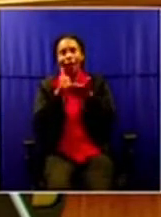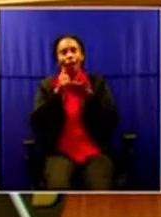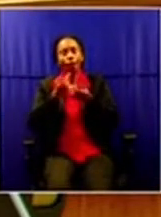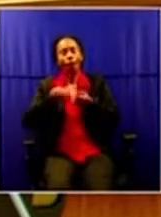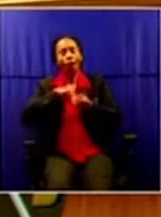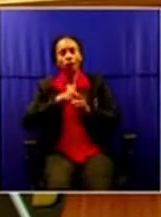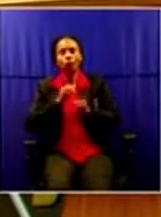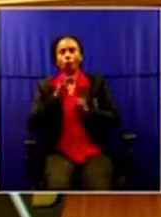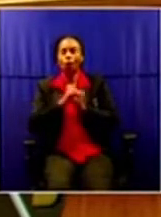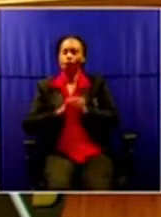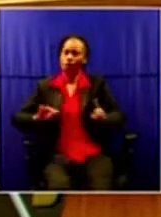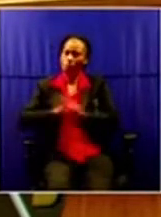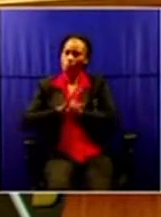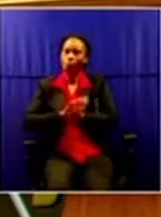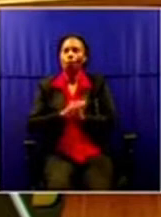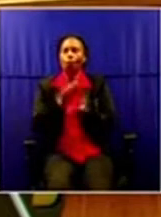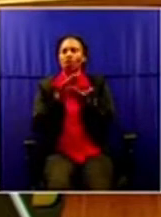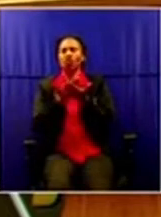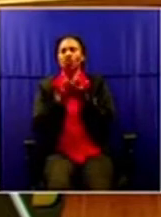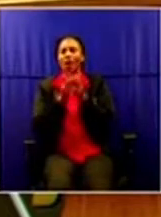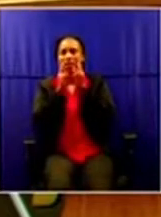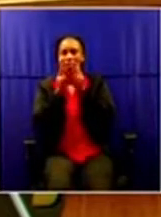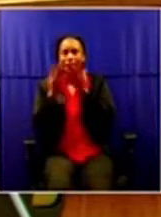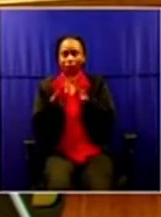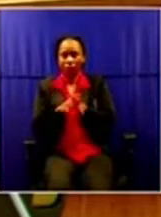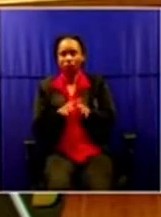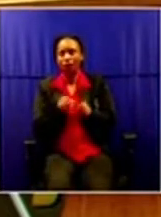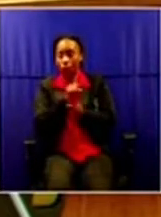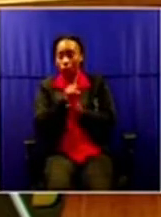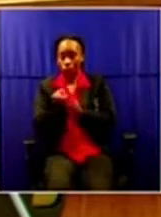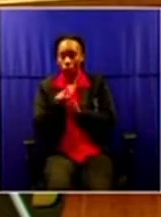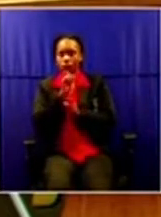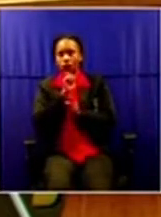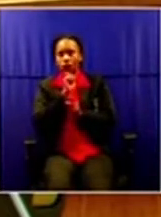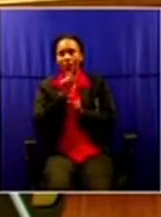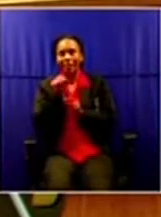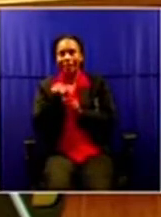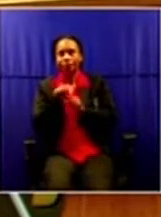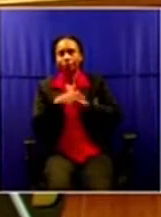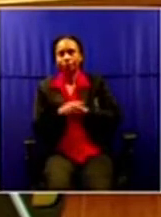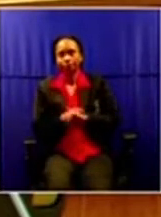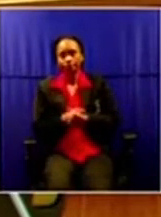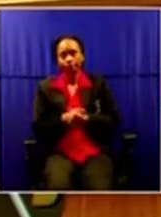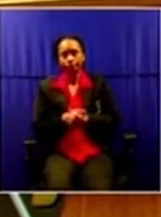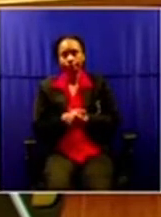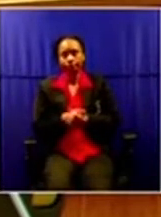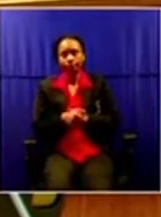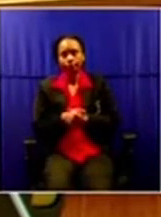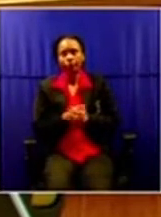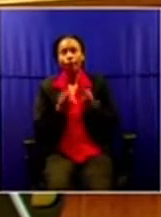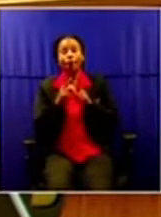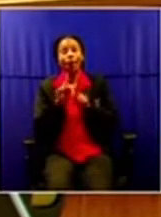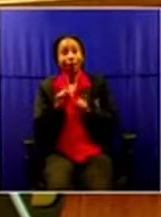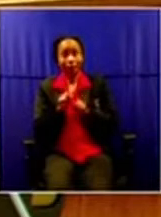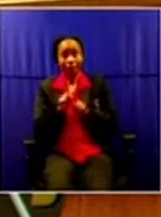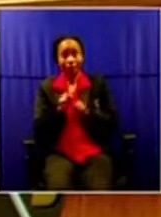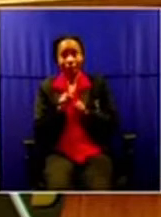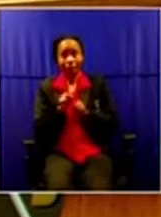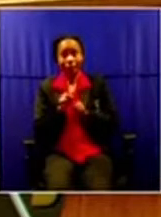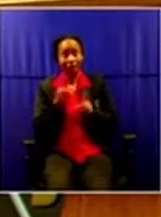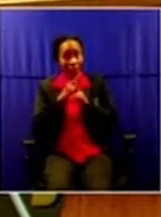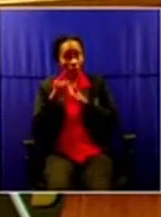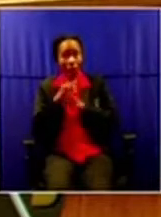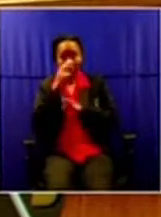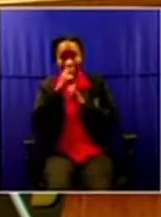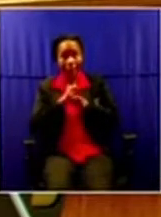of this great renewable resource. But to be successful, we